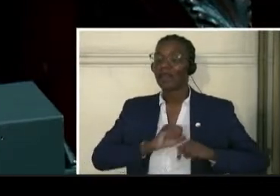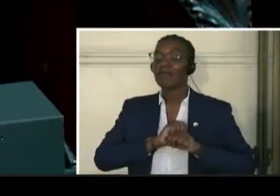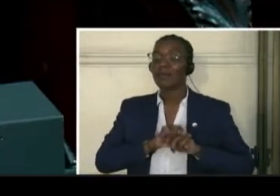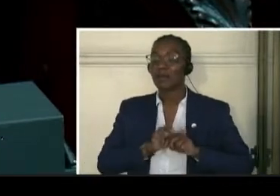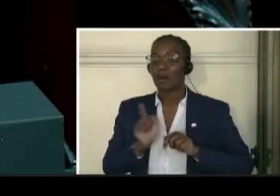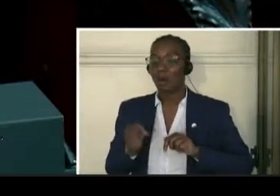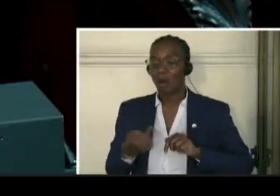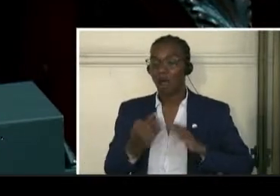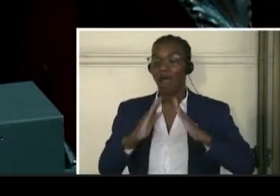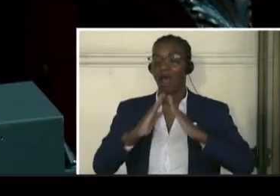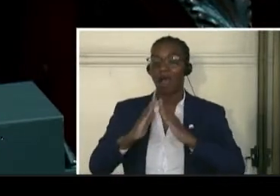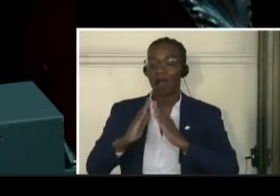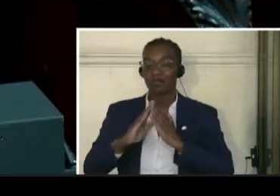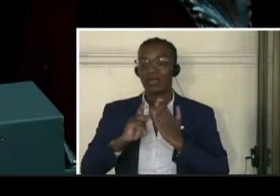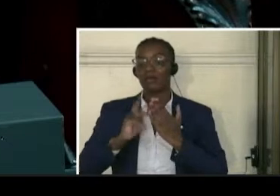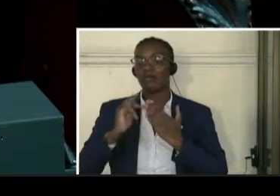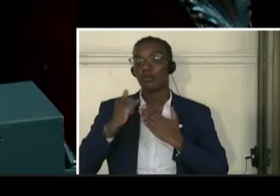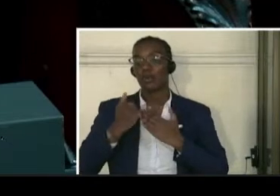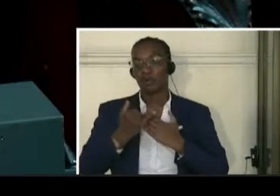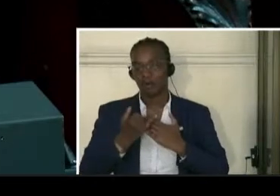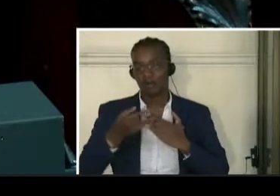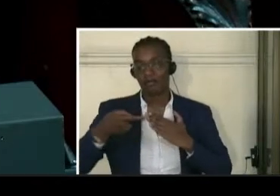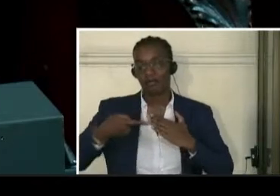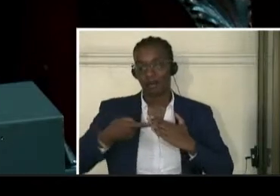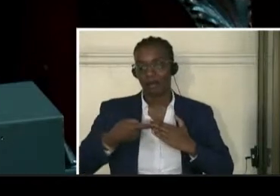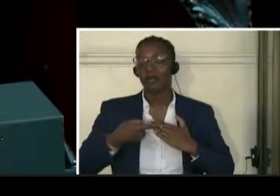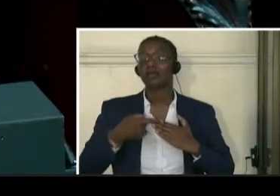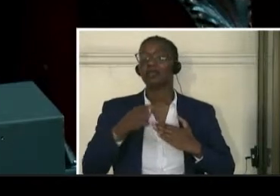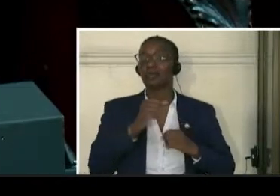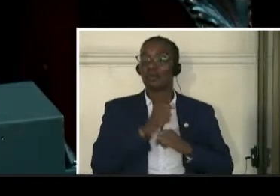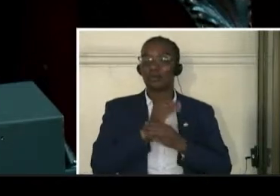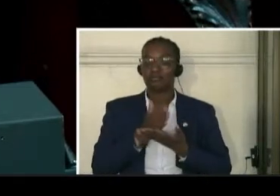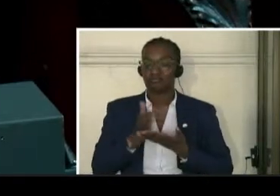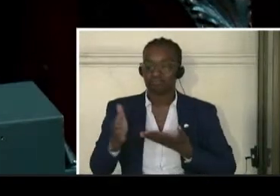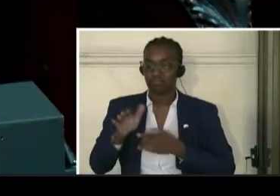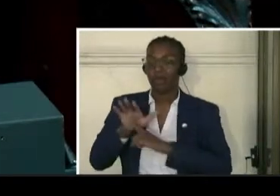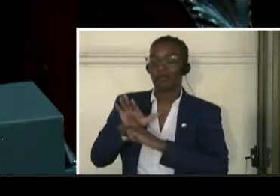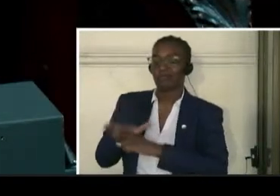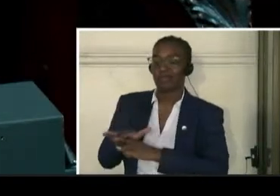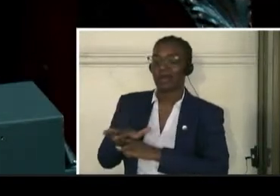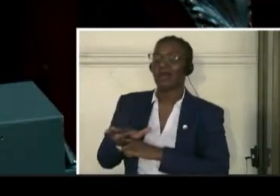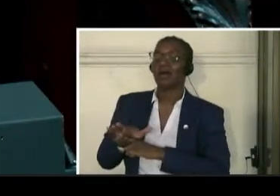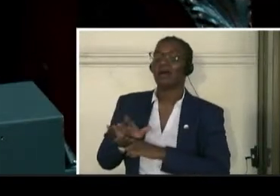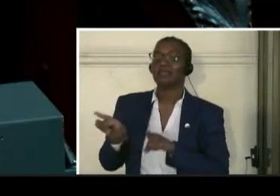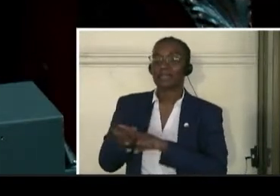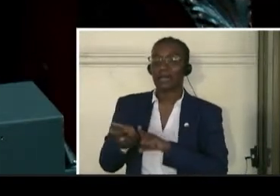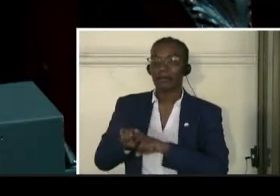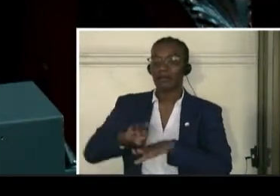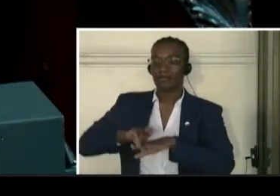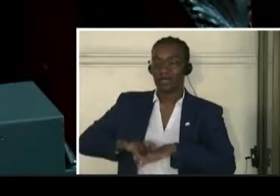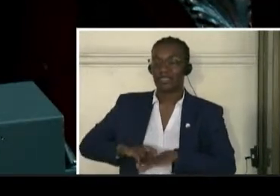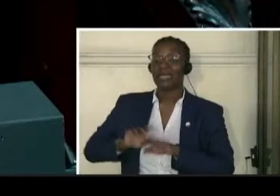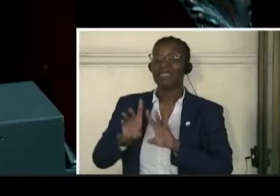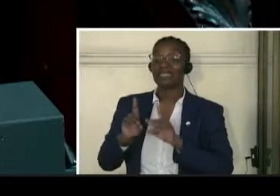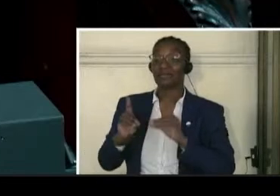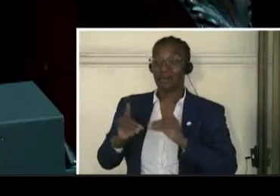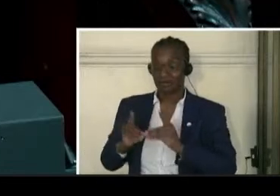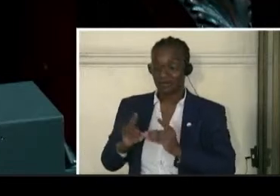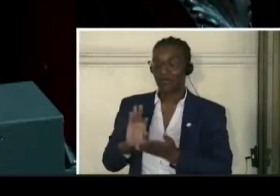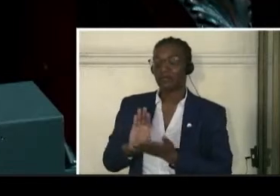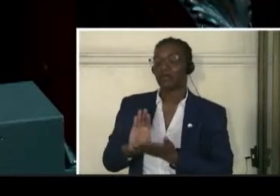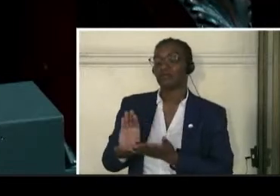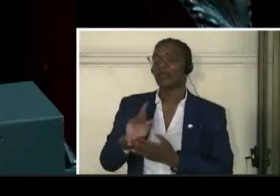implementation of housing programs by virtue of nature of oppression and discrimination they face. Through this, the department has